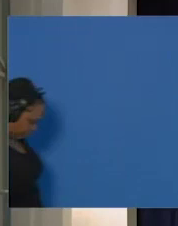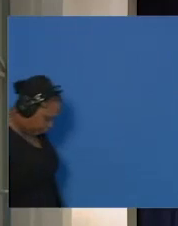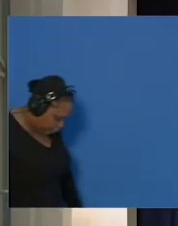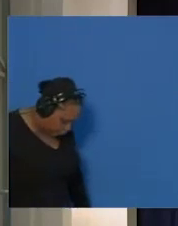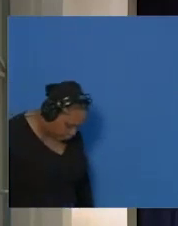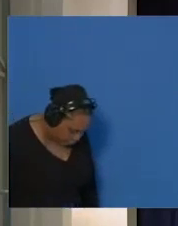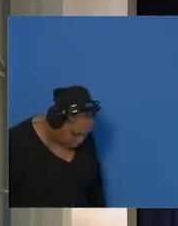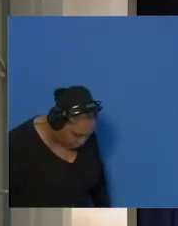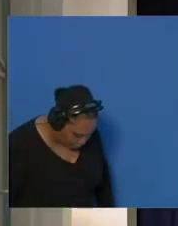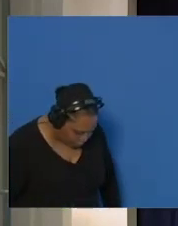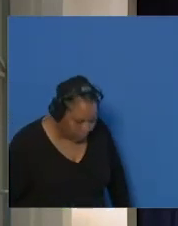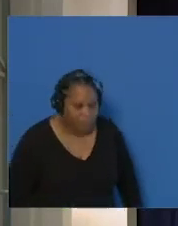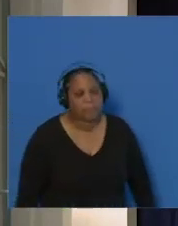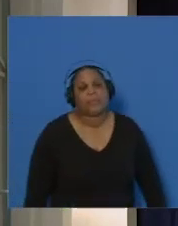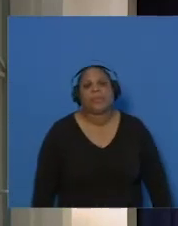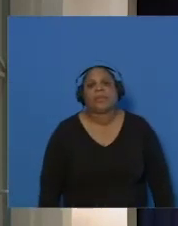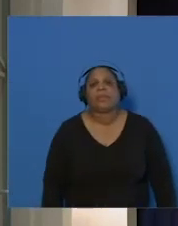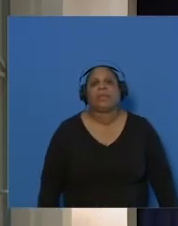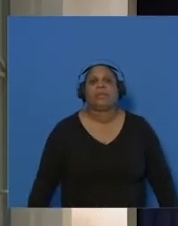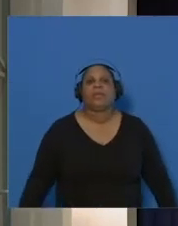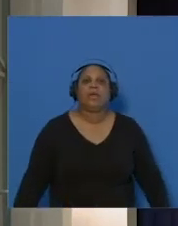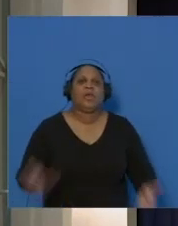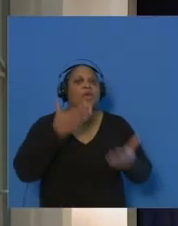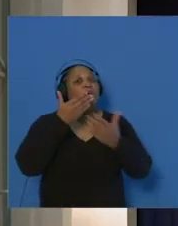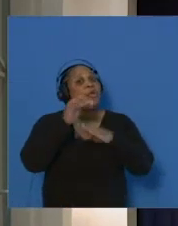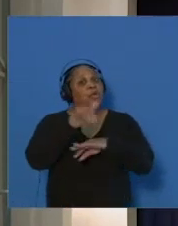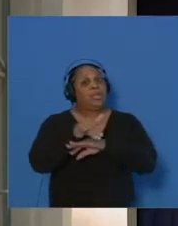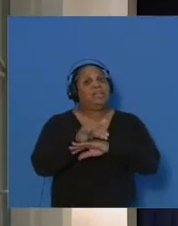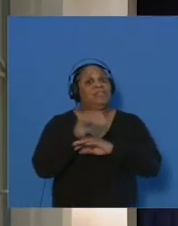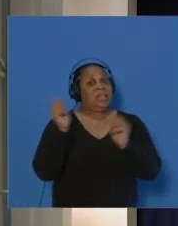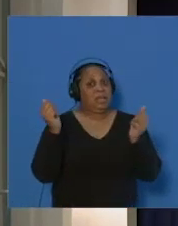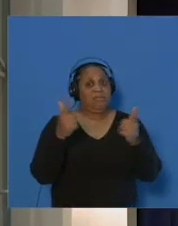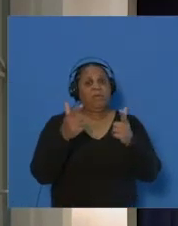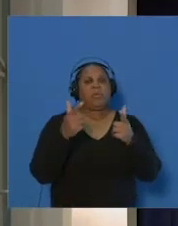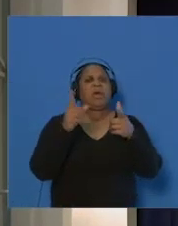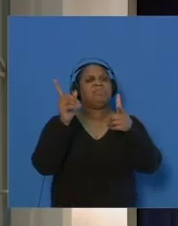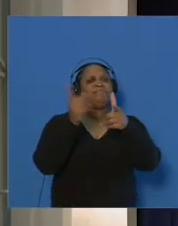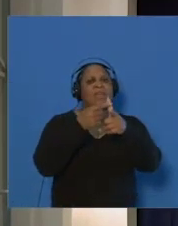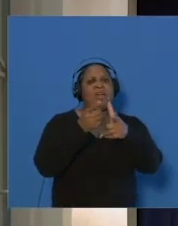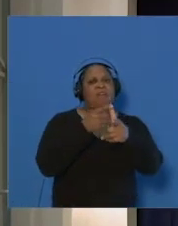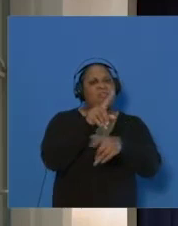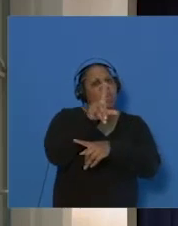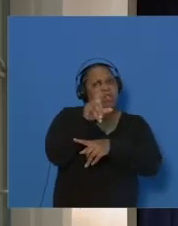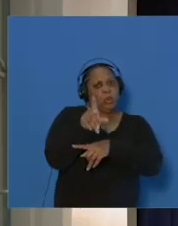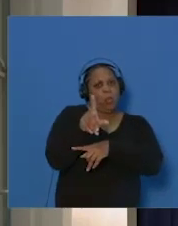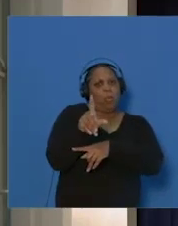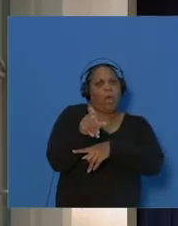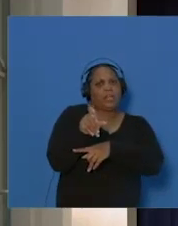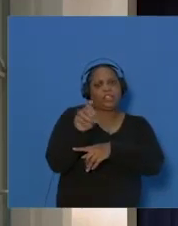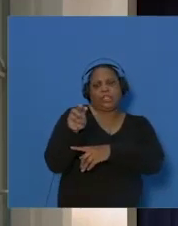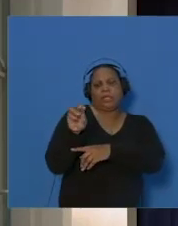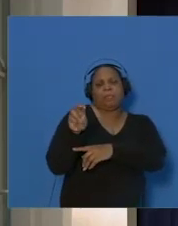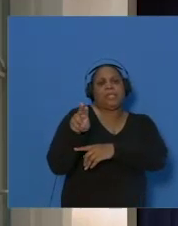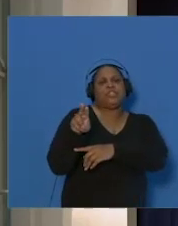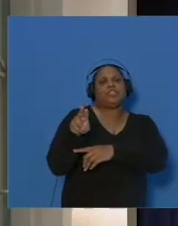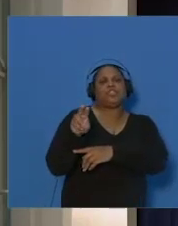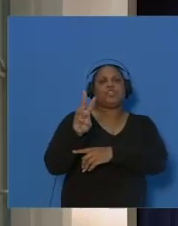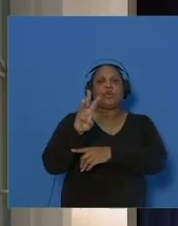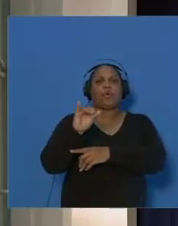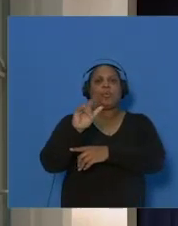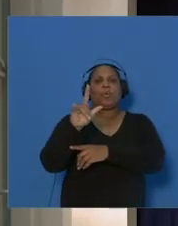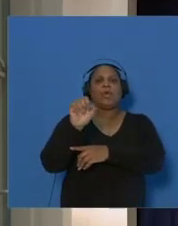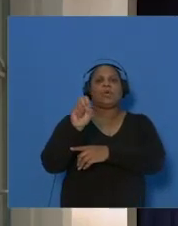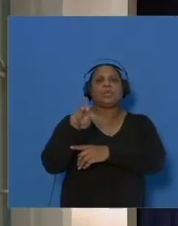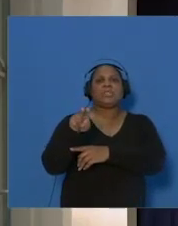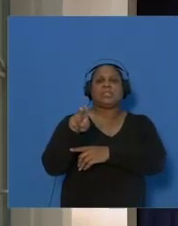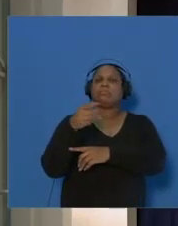Good evening, everyone. Maya Plaster here for Media Maya. My first question goes to Minister Wilson. If by